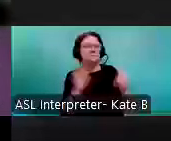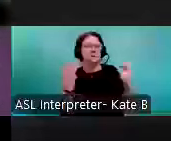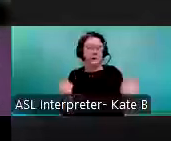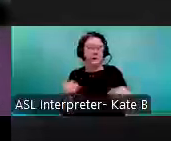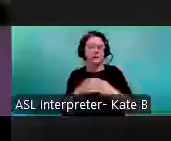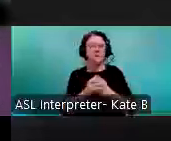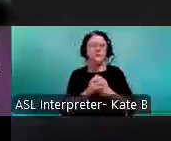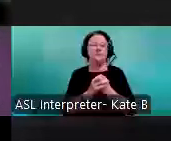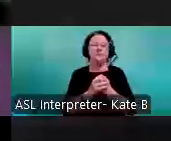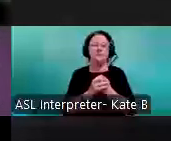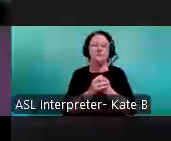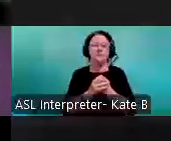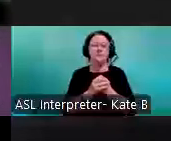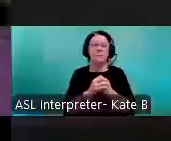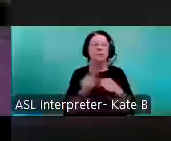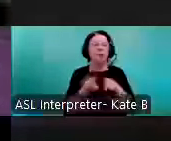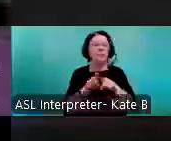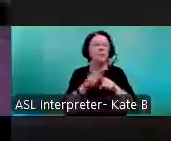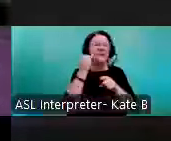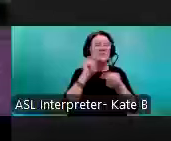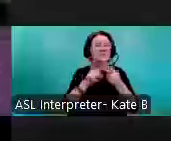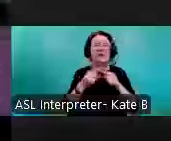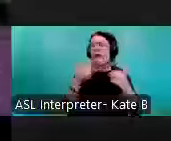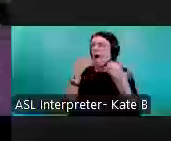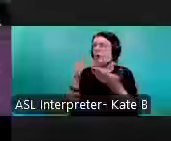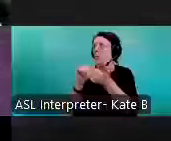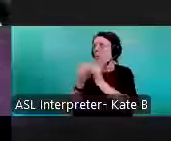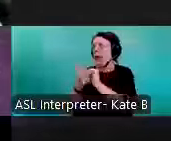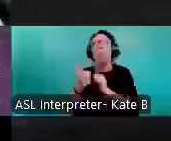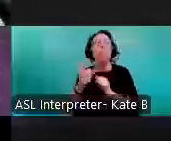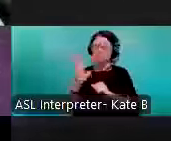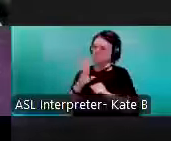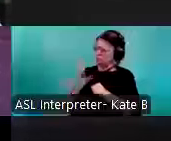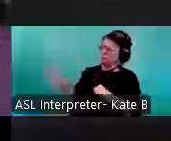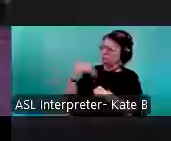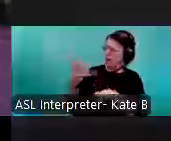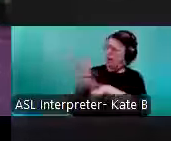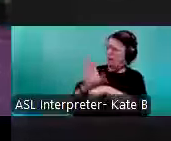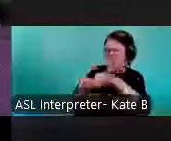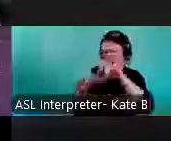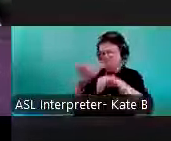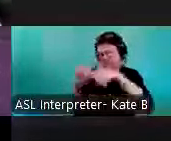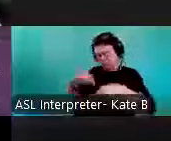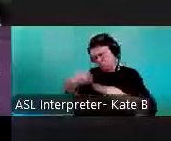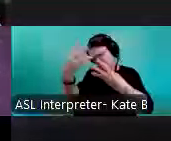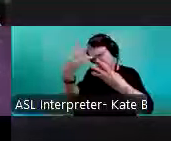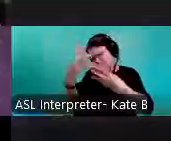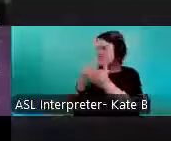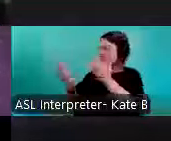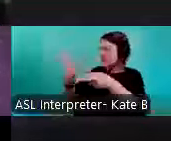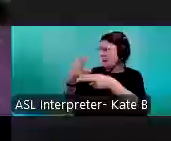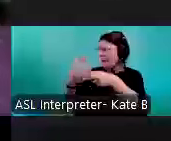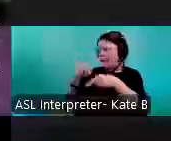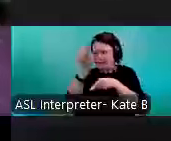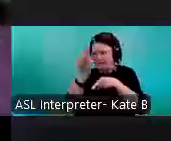that. You can help them register online or to check their status on My Vote. And we have the link